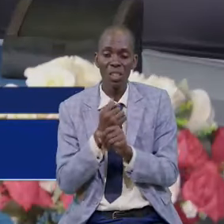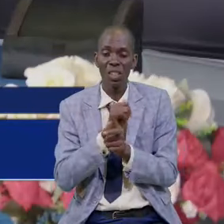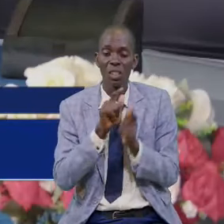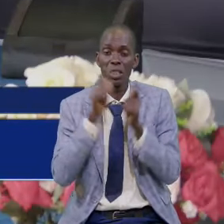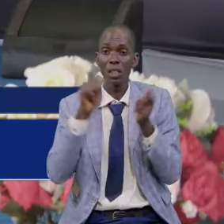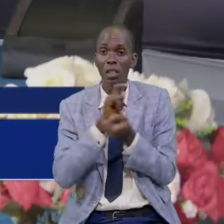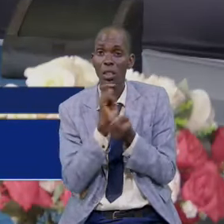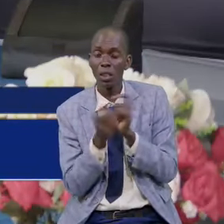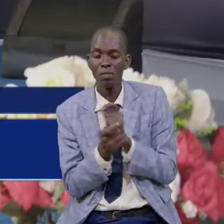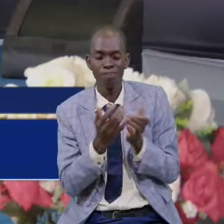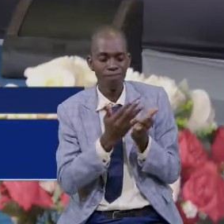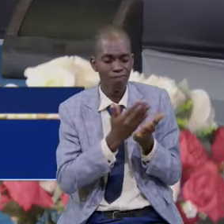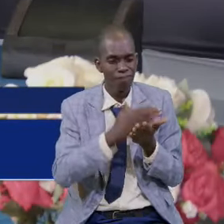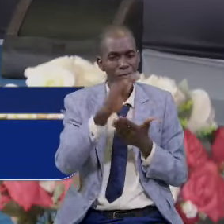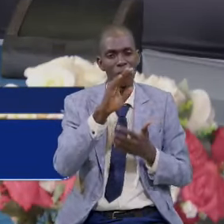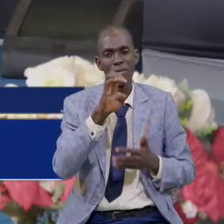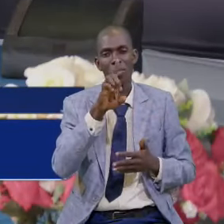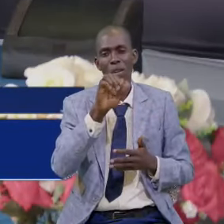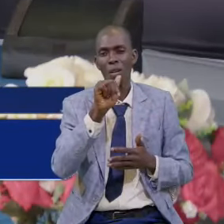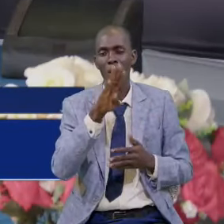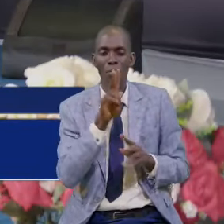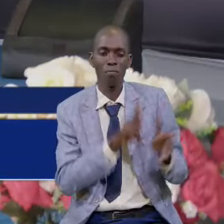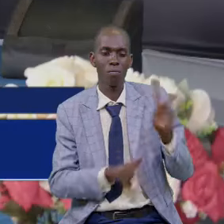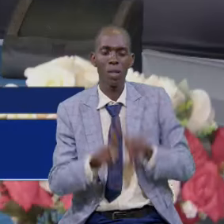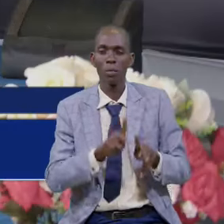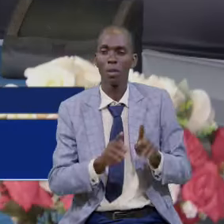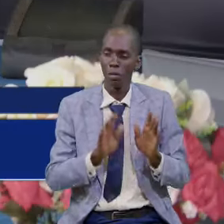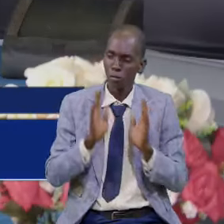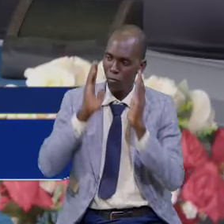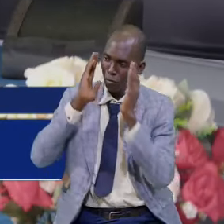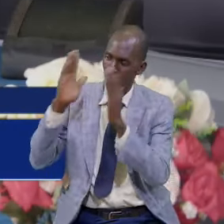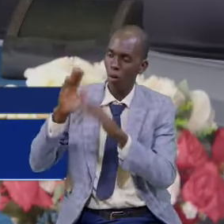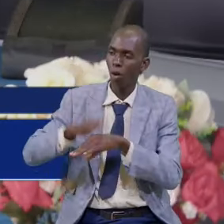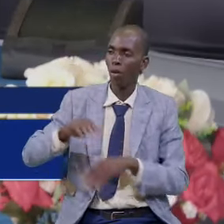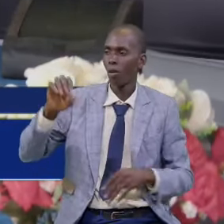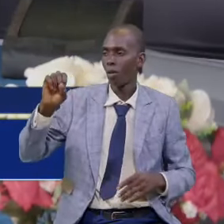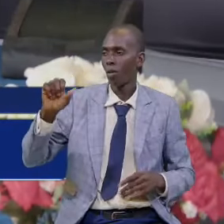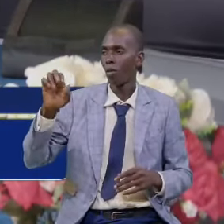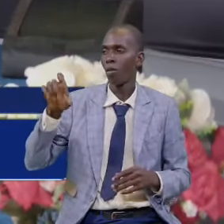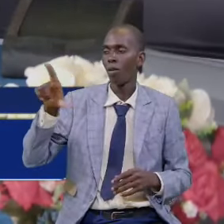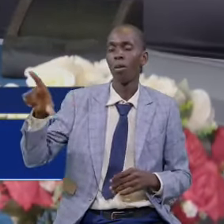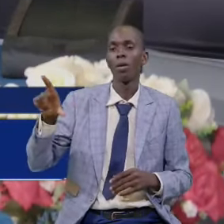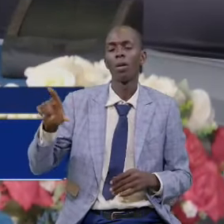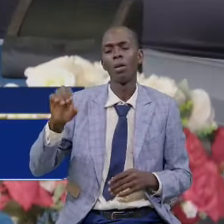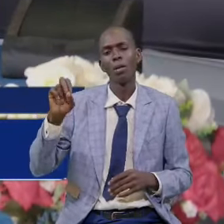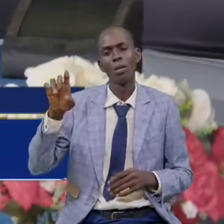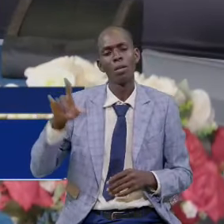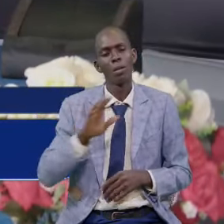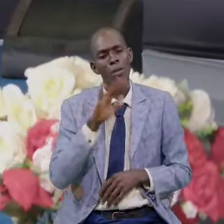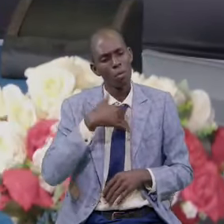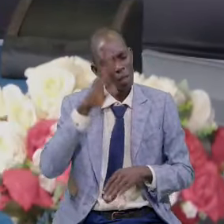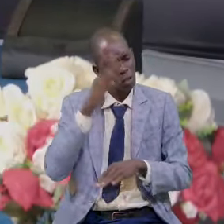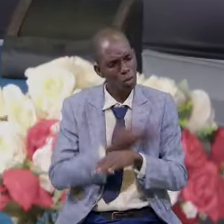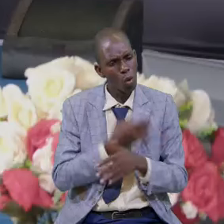to Saul. And Saul said, my son, what are you thinking of? Oh, he said, I'm not just thinking, I am